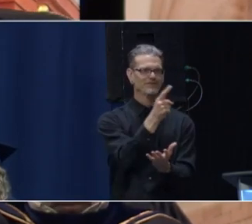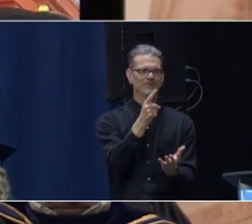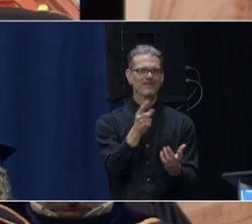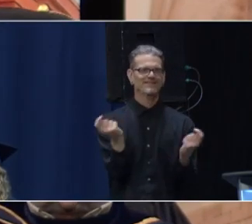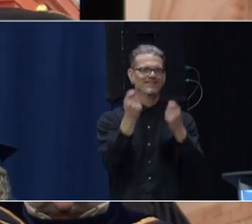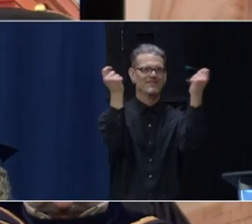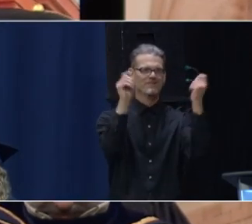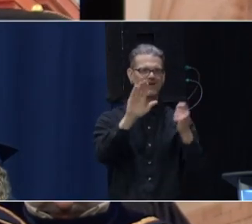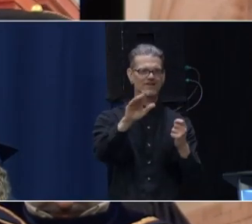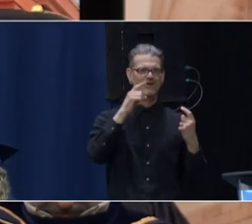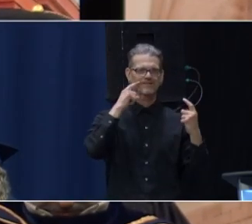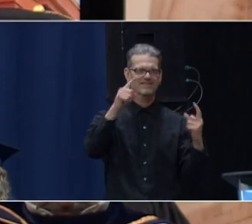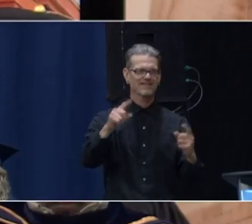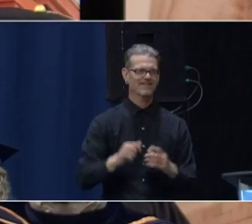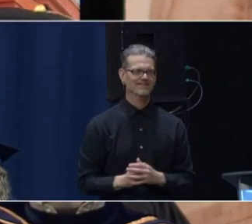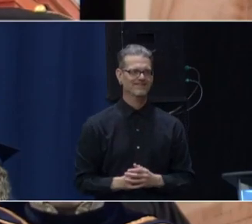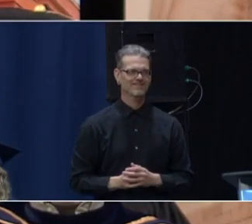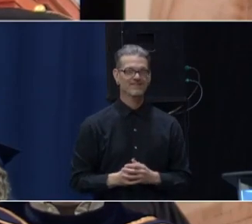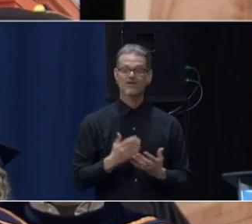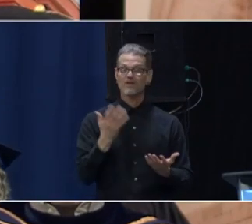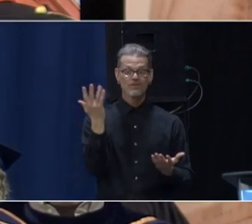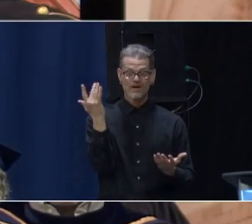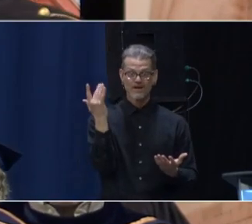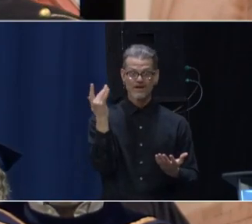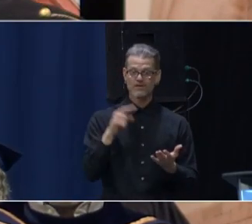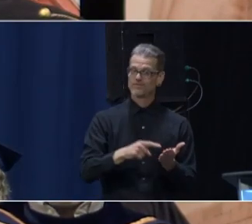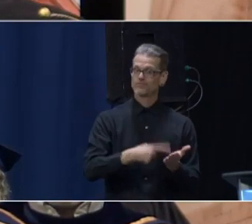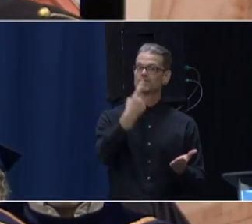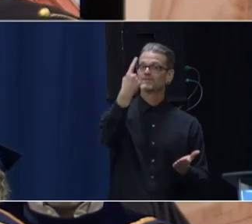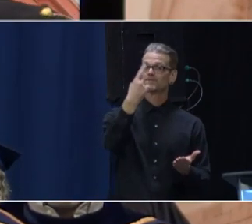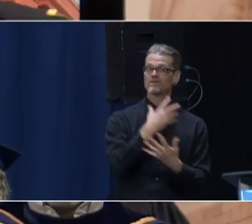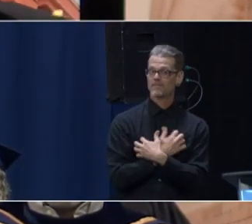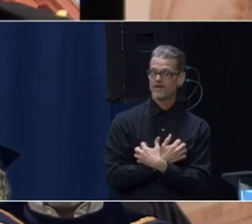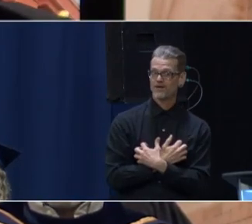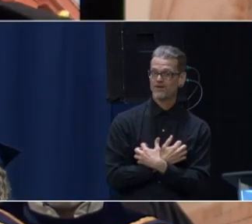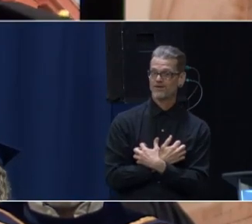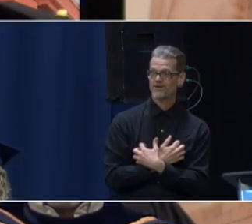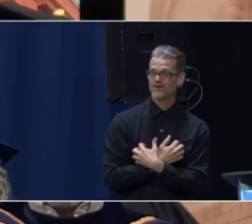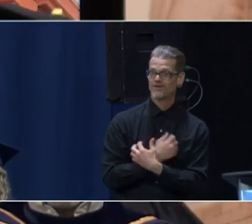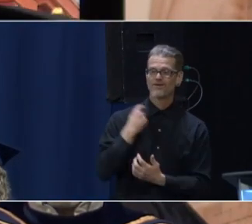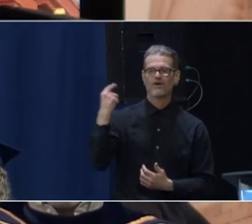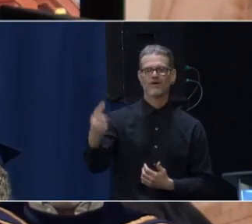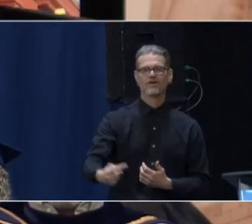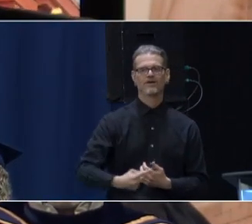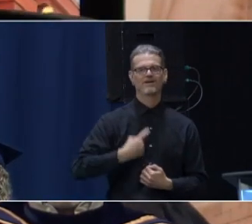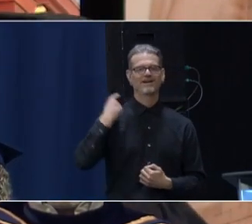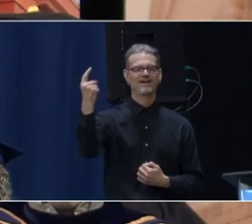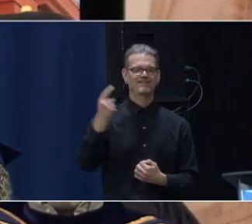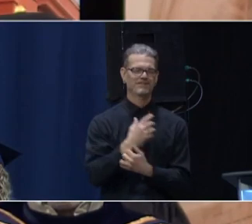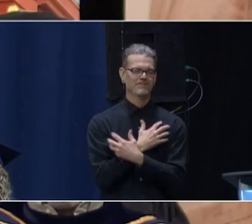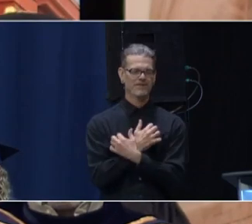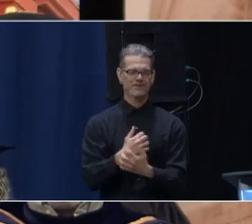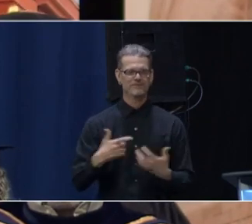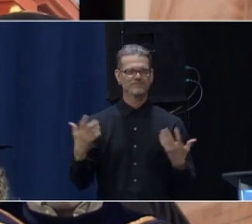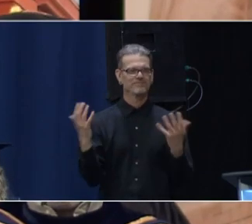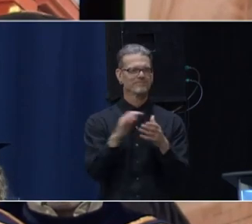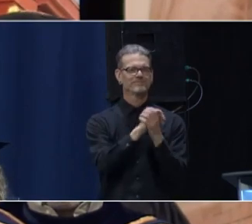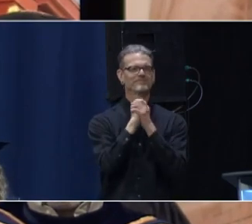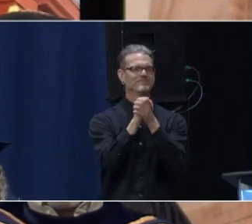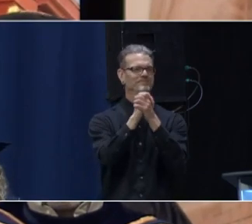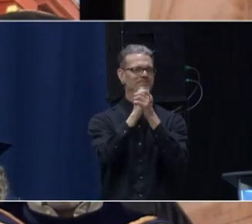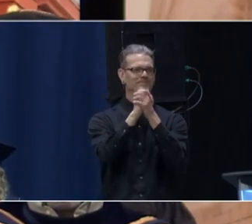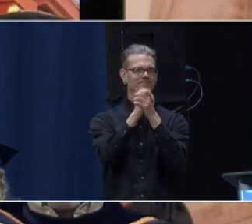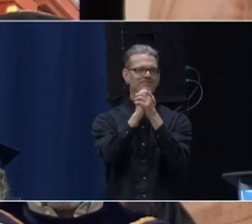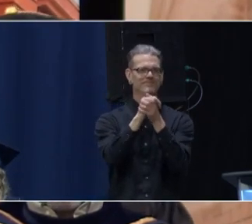success. After all, once a bear, always a bear. Congratulations,